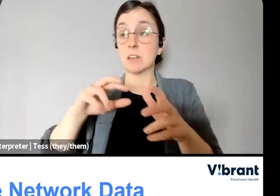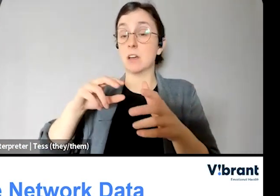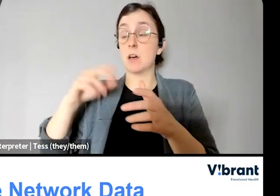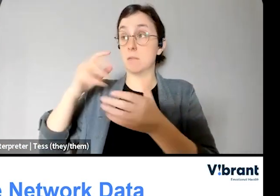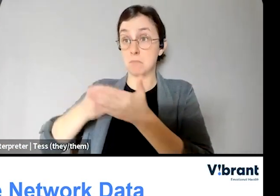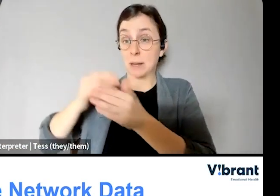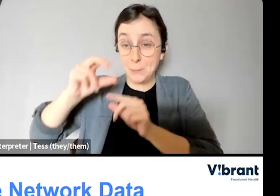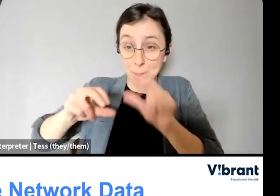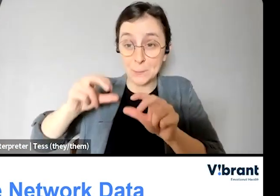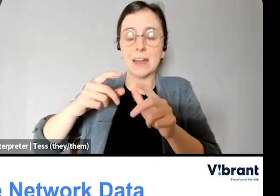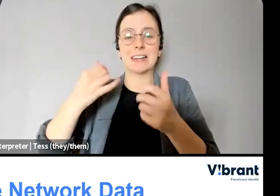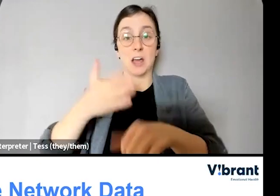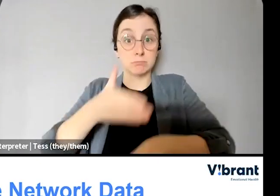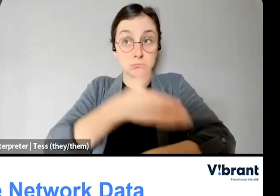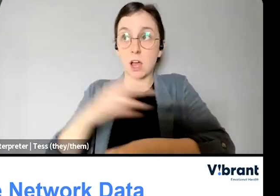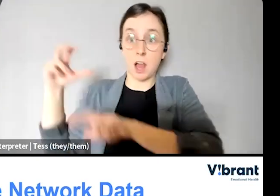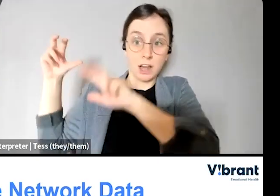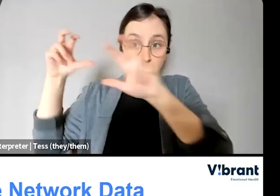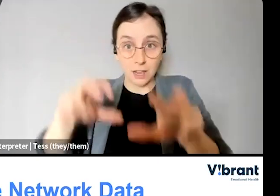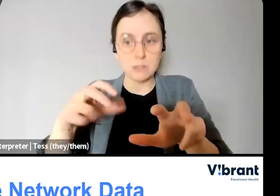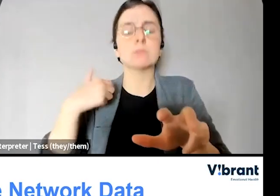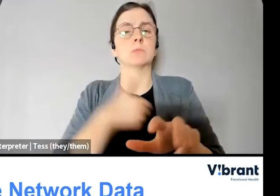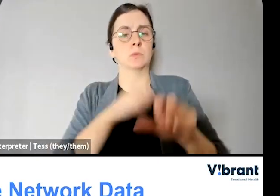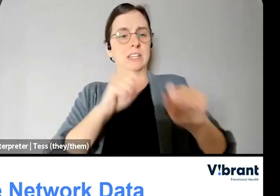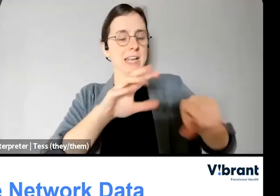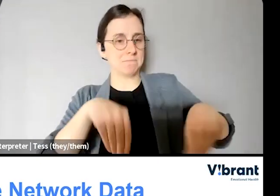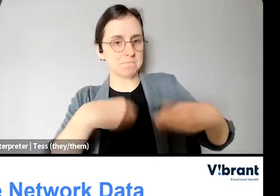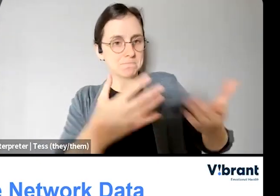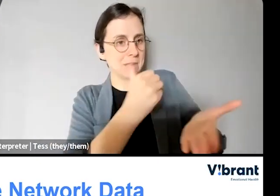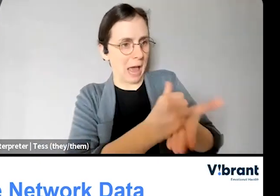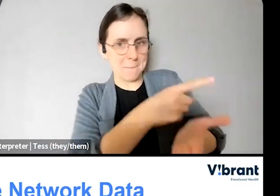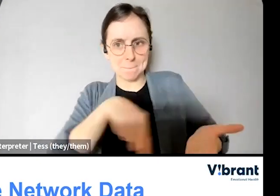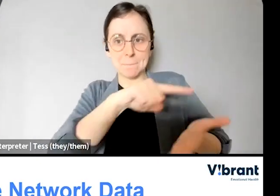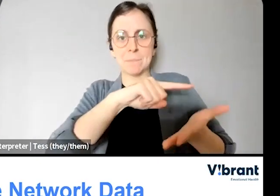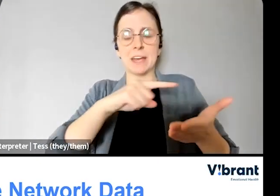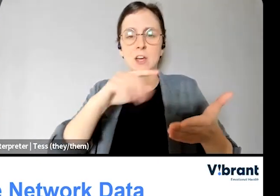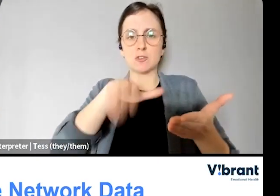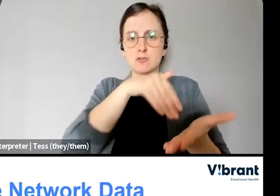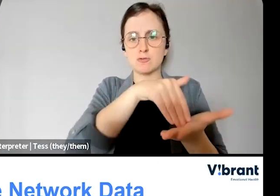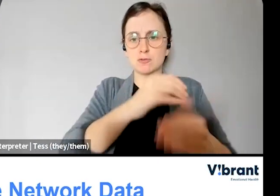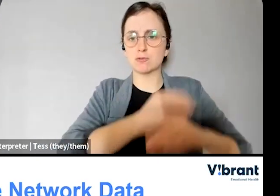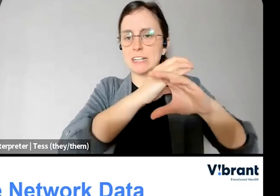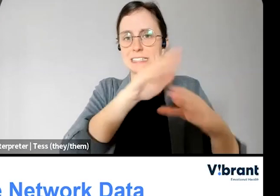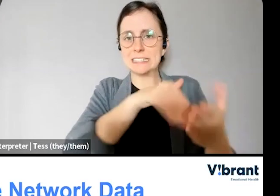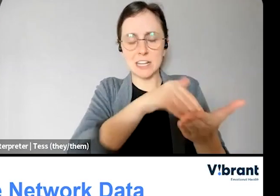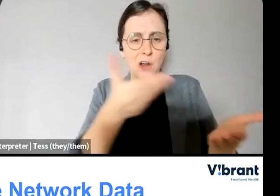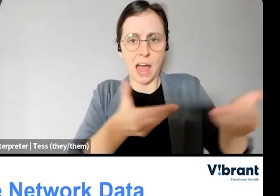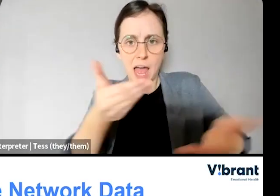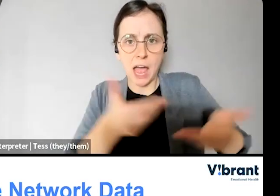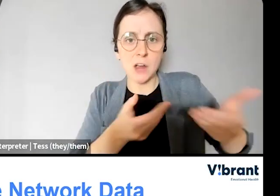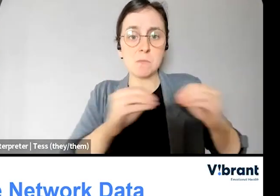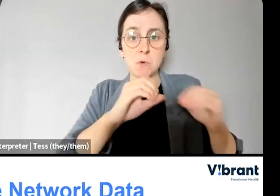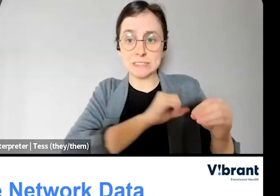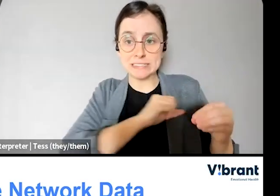We're able to incentivize crisis centers to hire additional staff, to focus staff that are solely answering